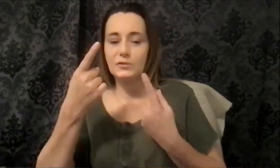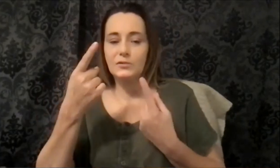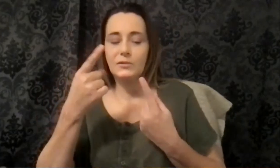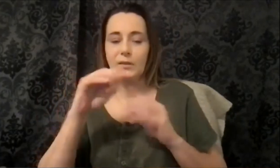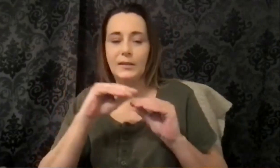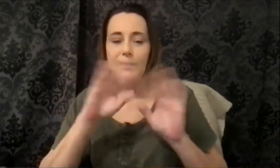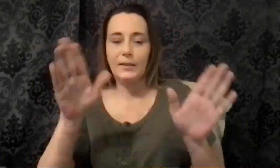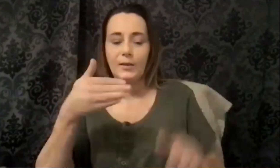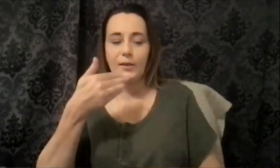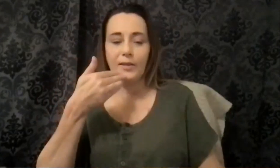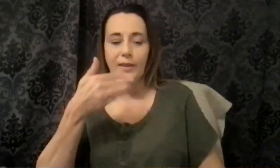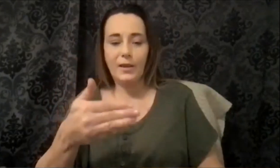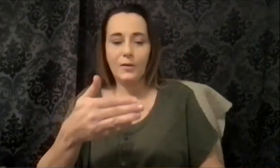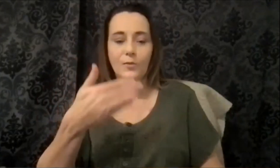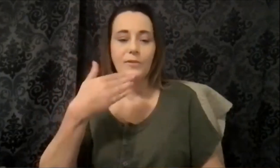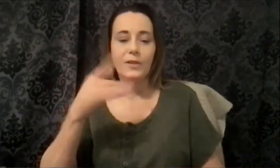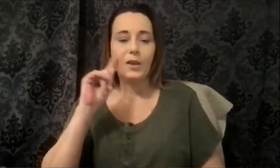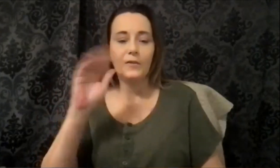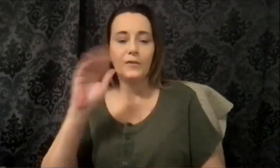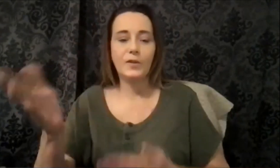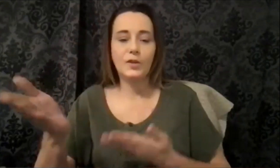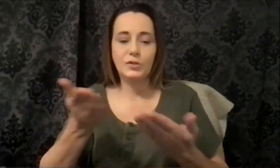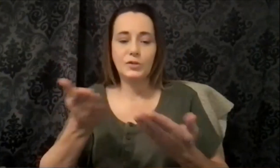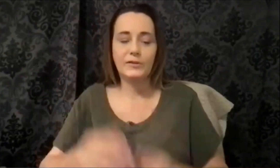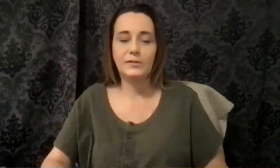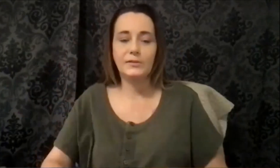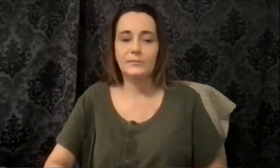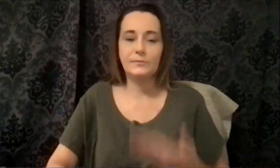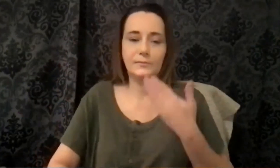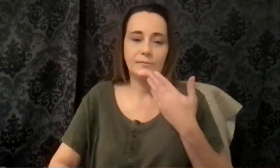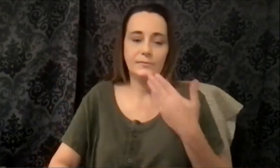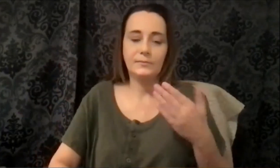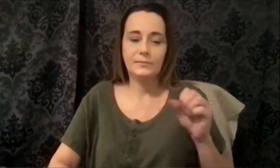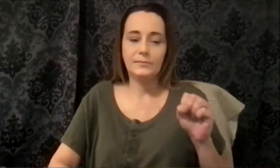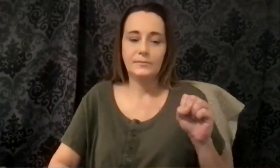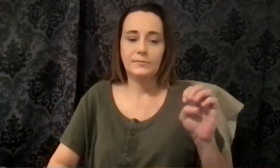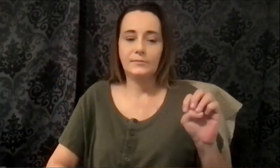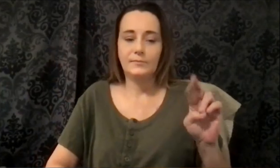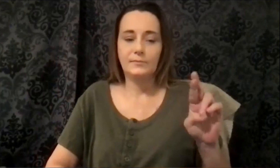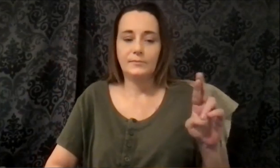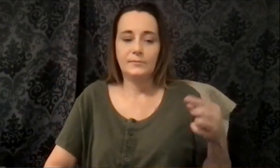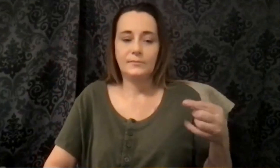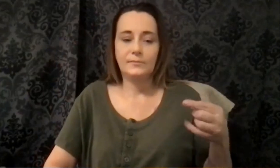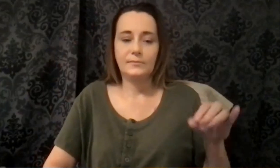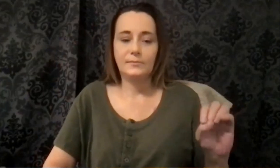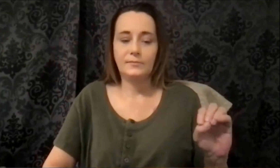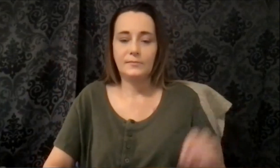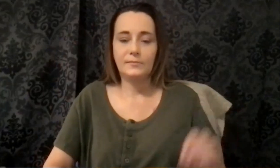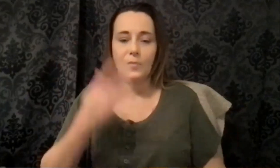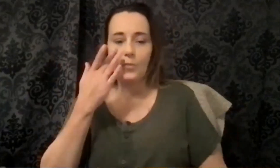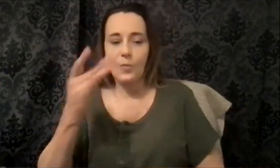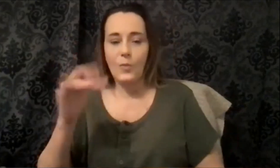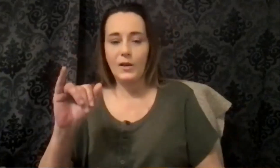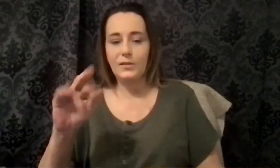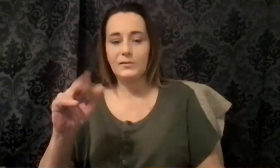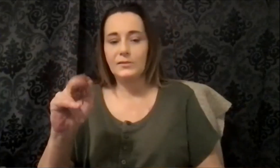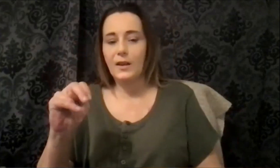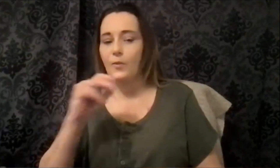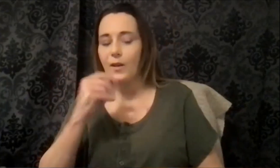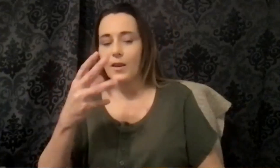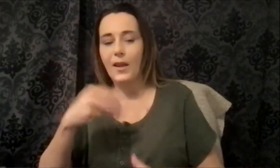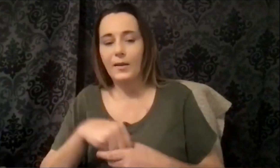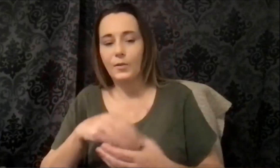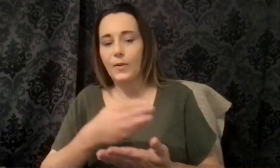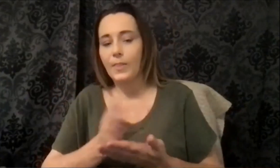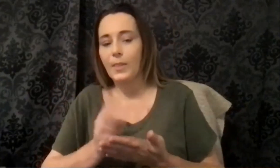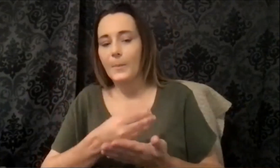thanks for your service. Thanks, Sergio. I think I got another question on why is Iran not included in the budget,